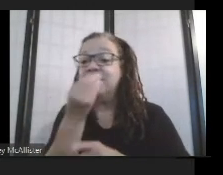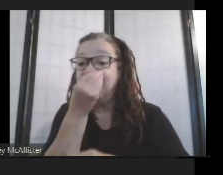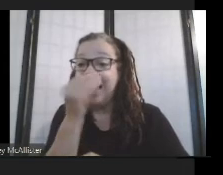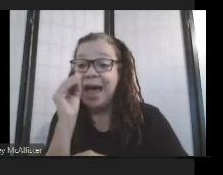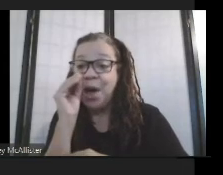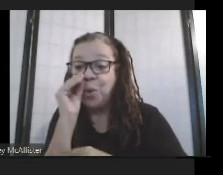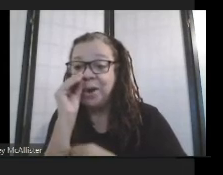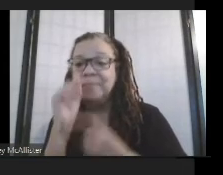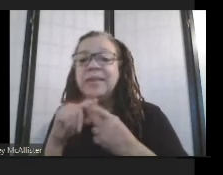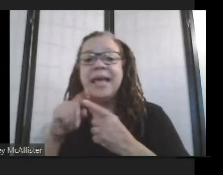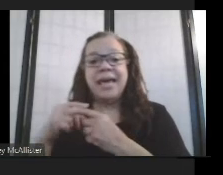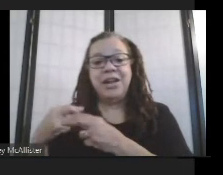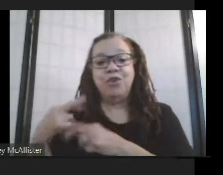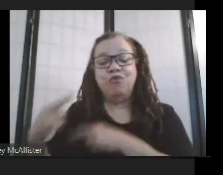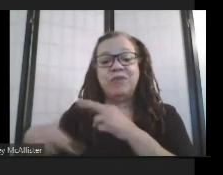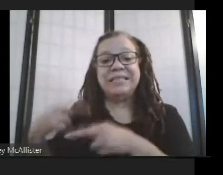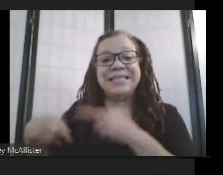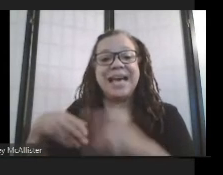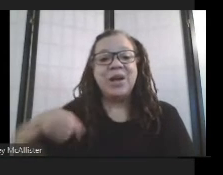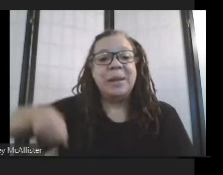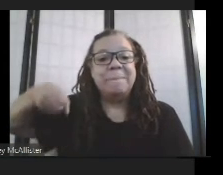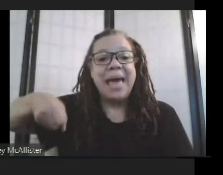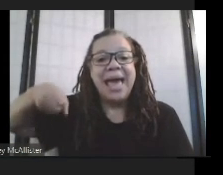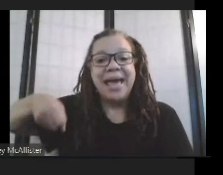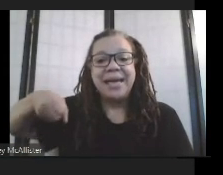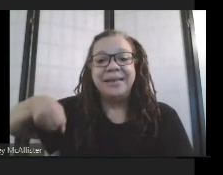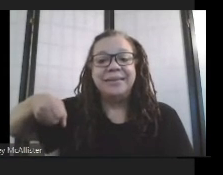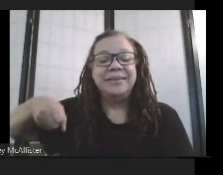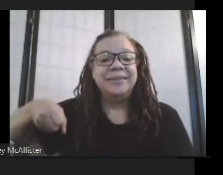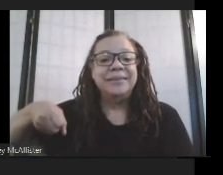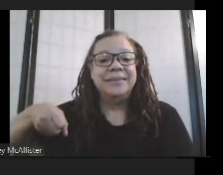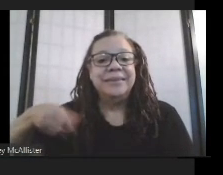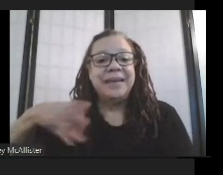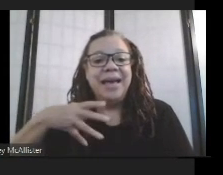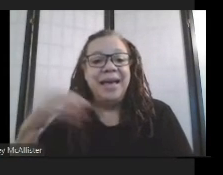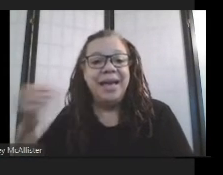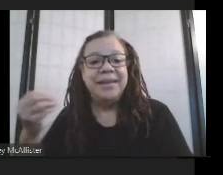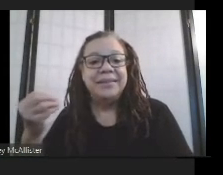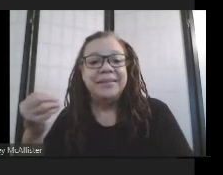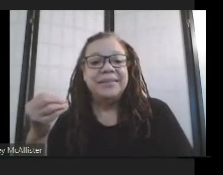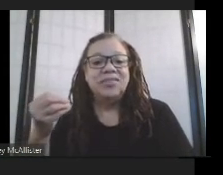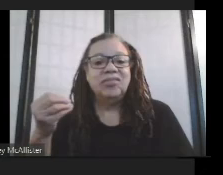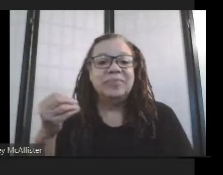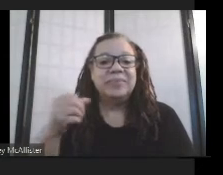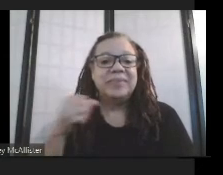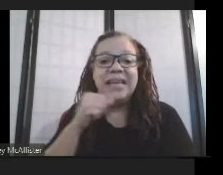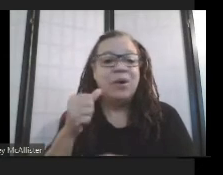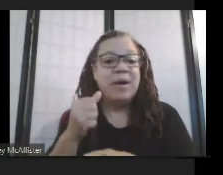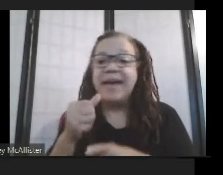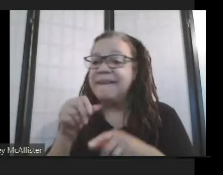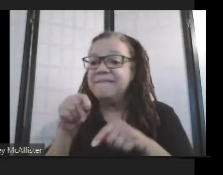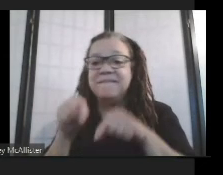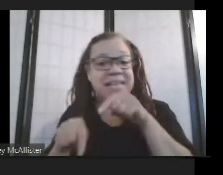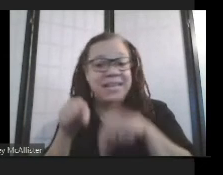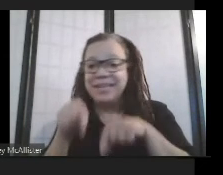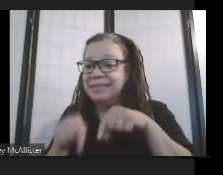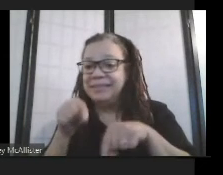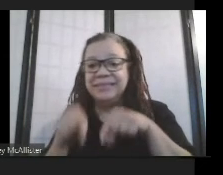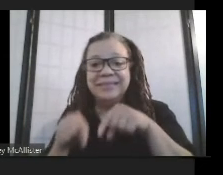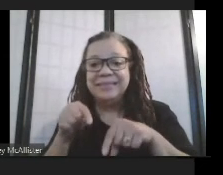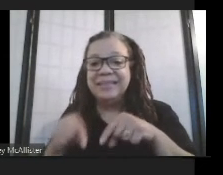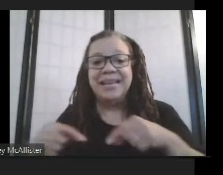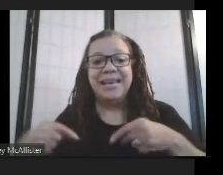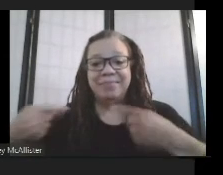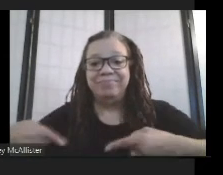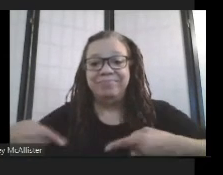holding a flower, and he's holding a little recycling bag in his left hand. He has treads instead of feet.